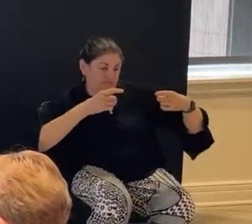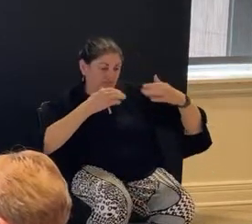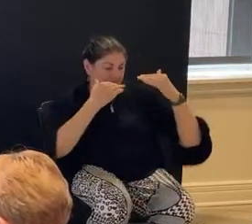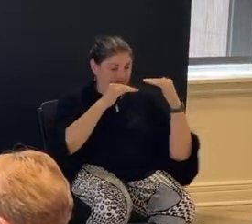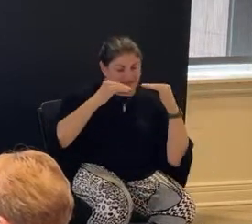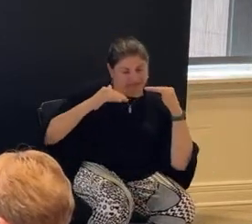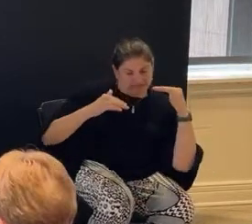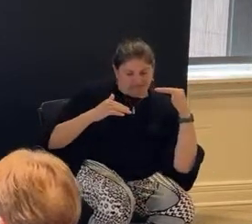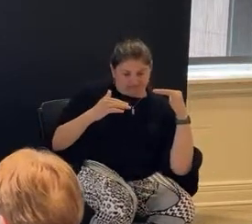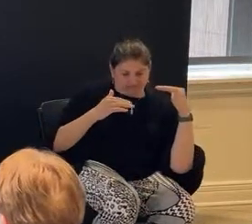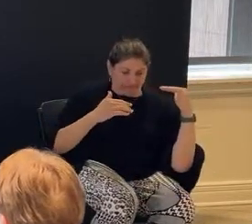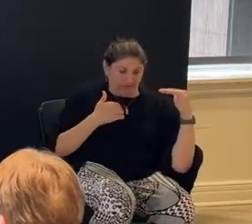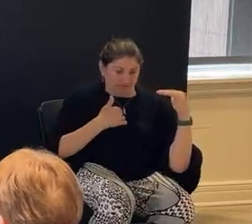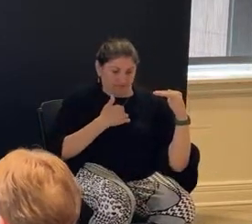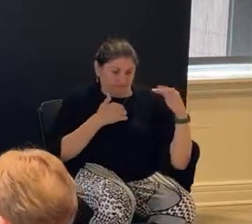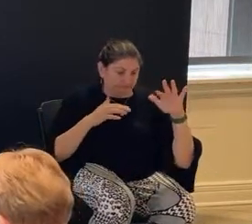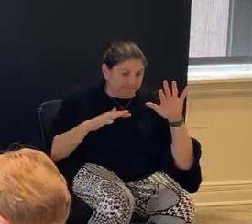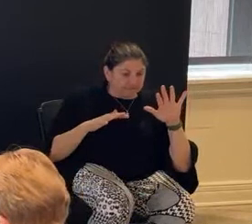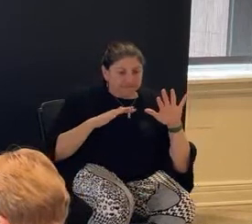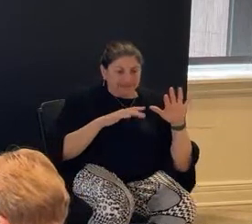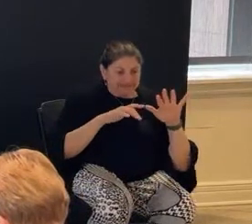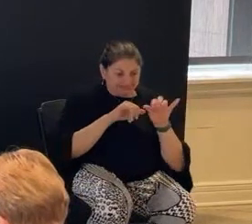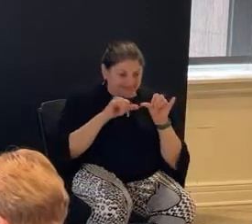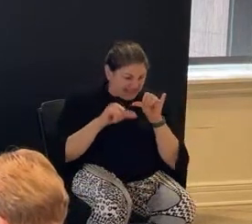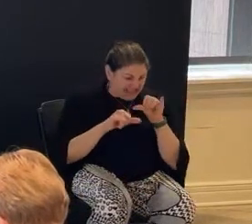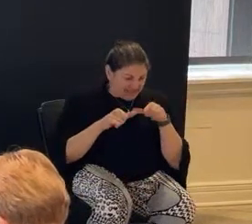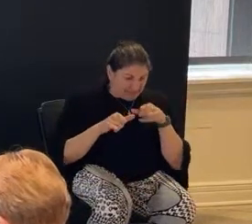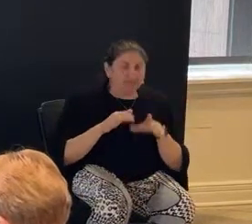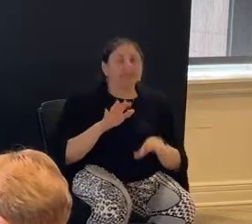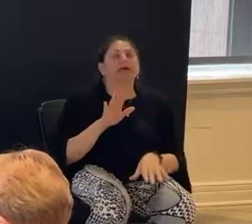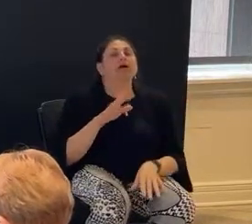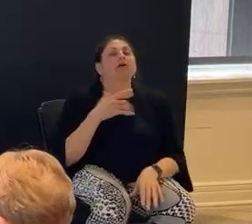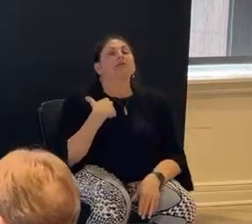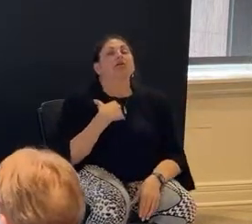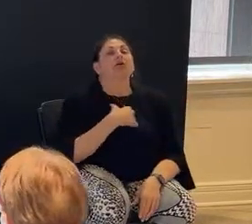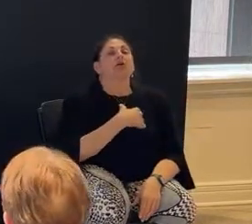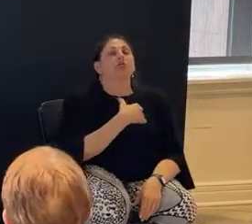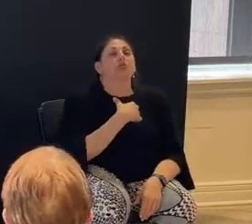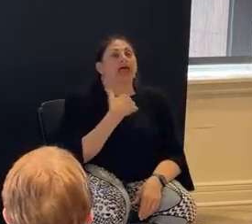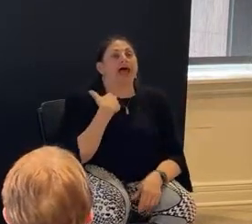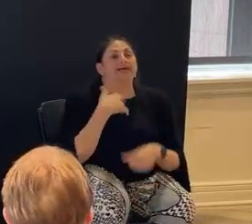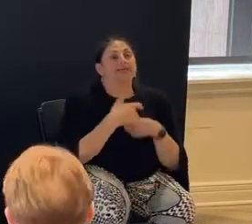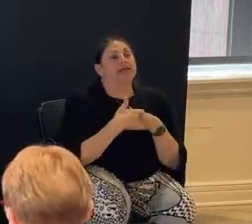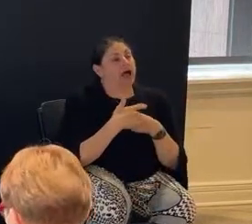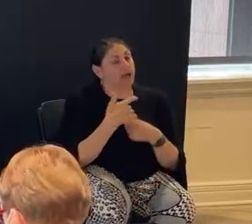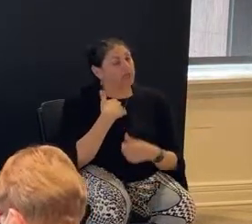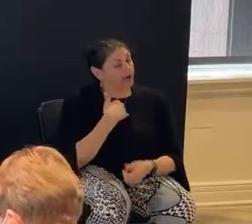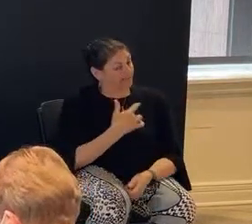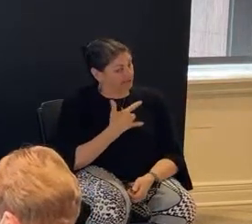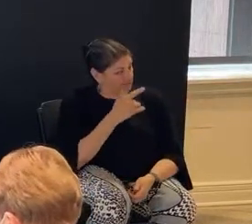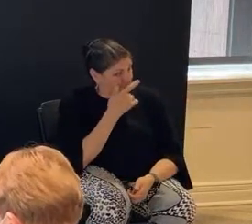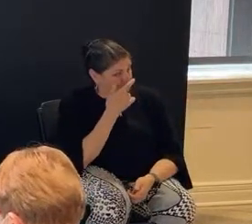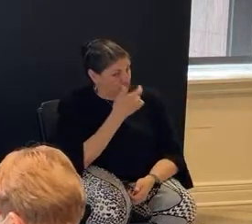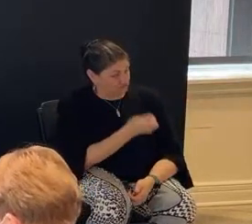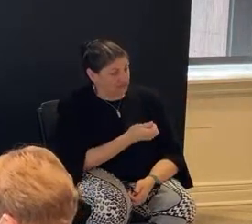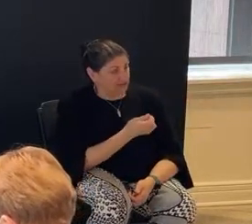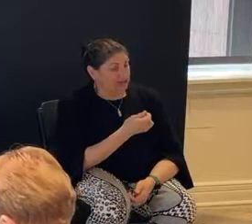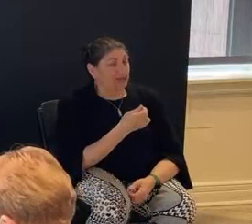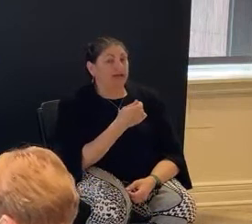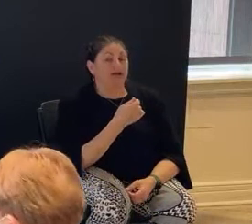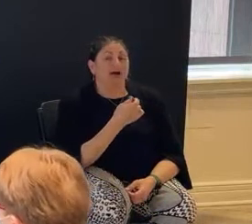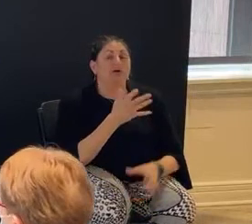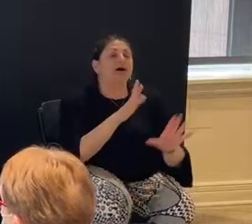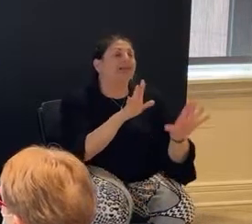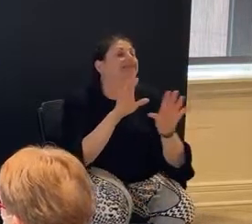But there are times where it's interesting where, you know, I think of all of the findings that are coming out now about the effects of tires